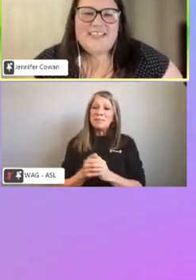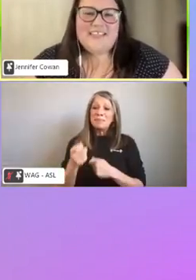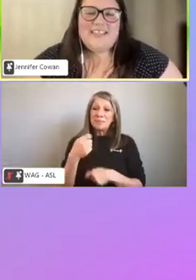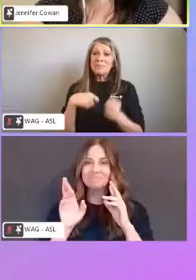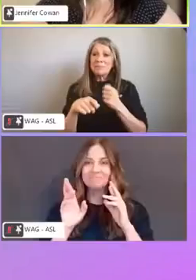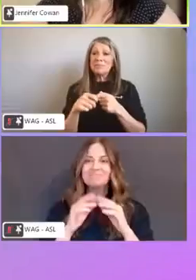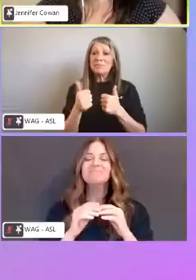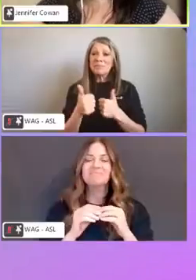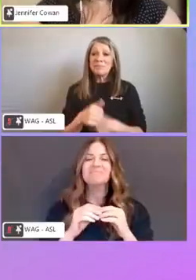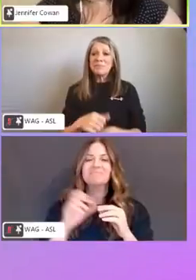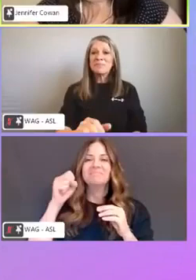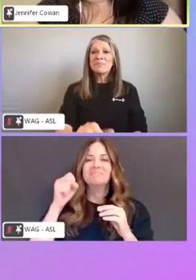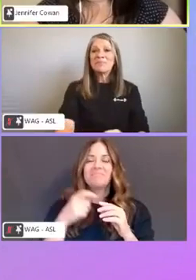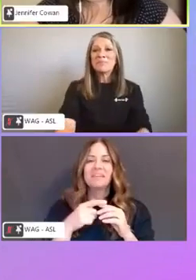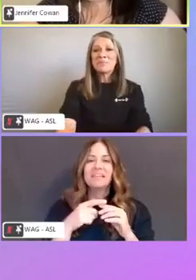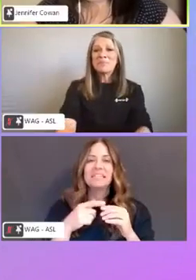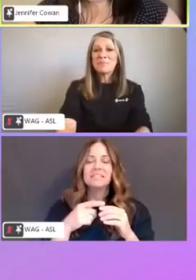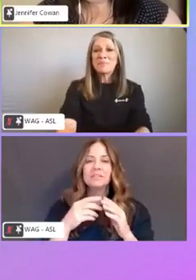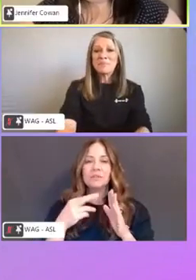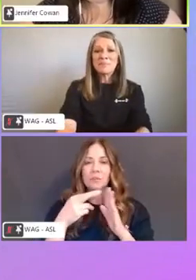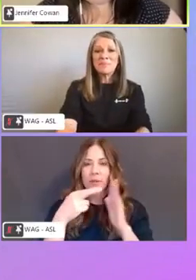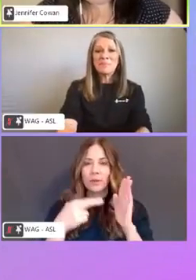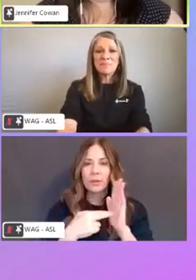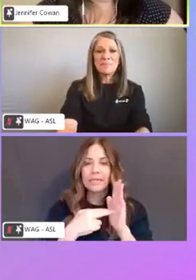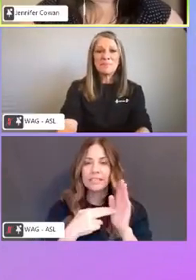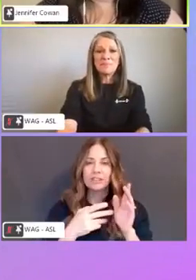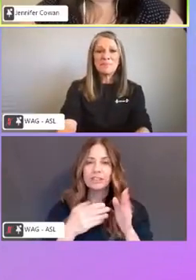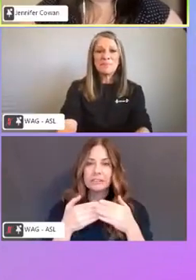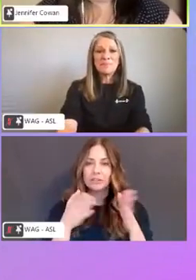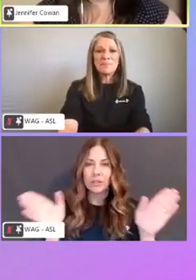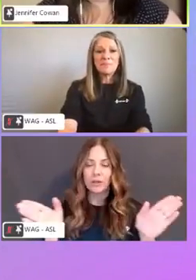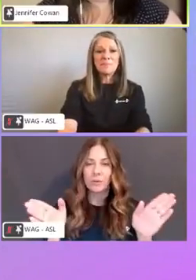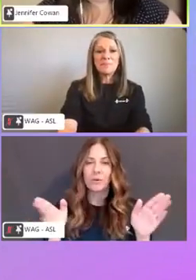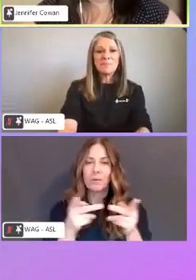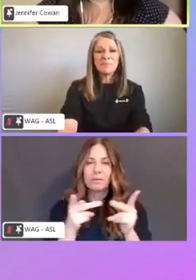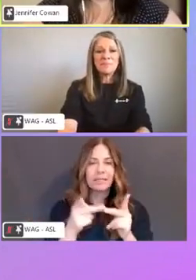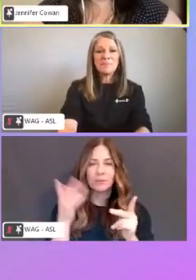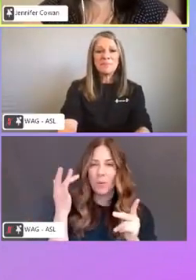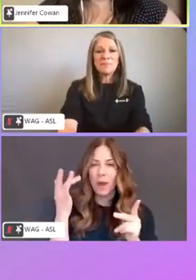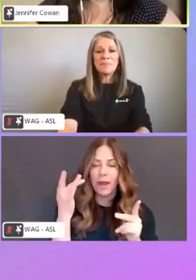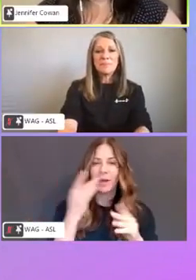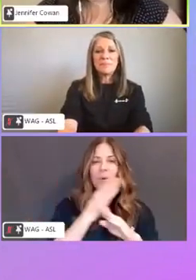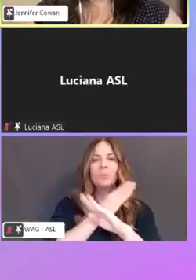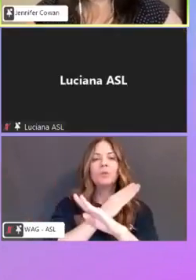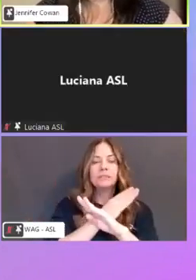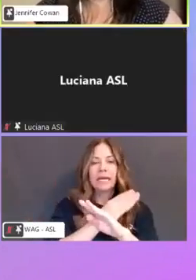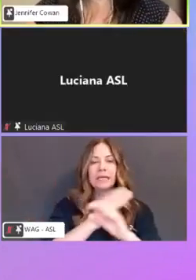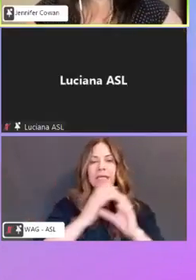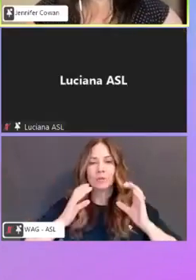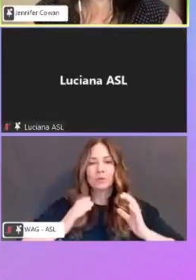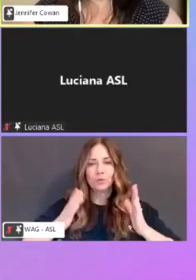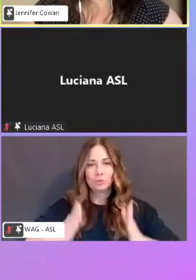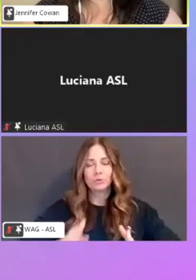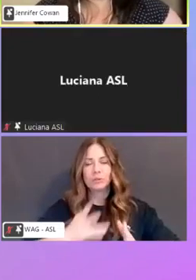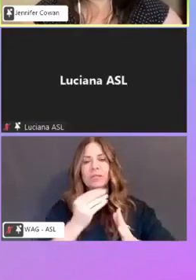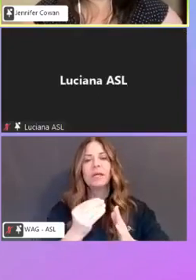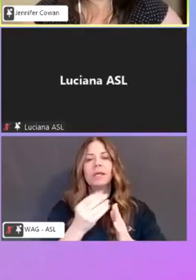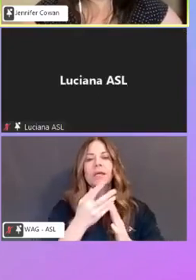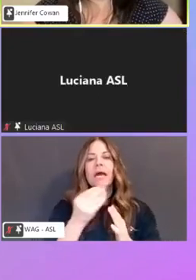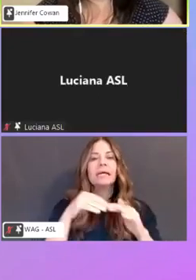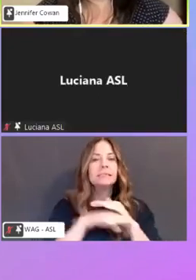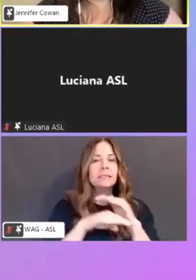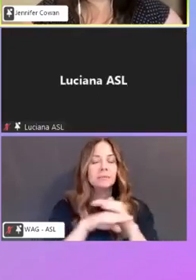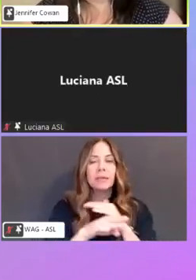The regulations in general tend to be put in place to protect consumers in one way or another. And that means that